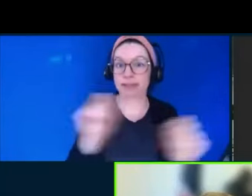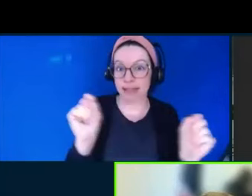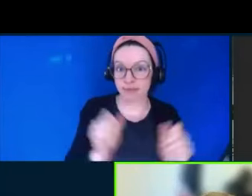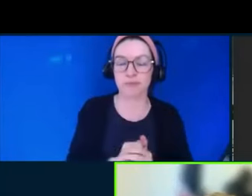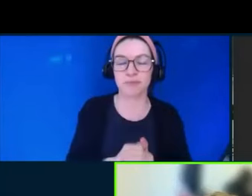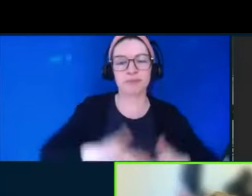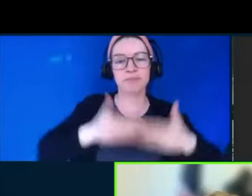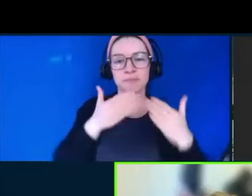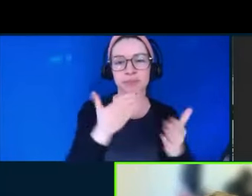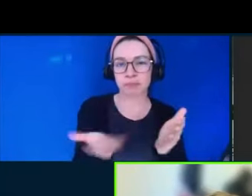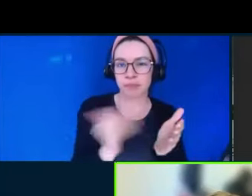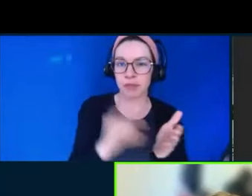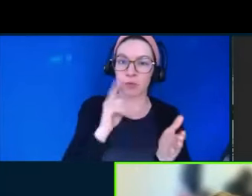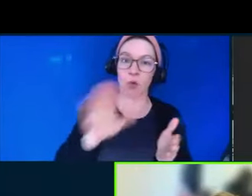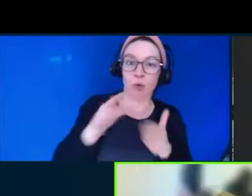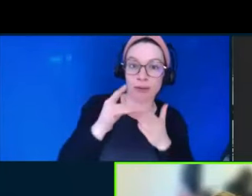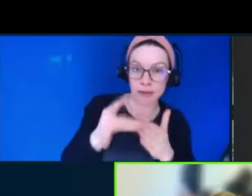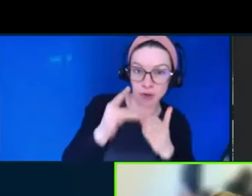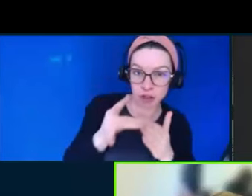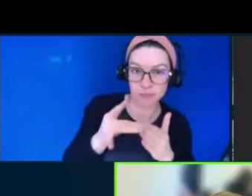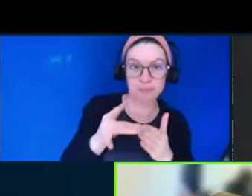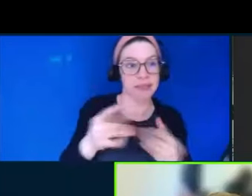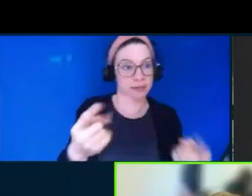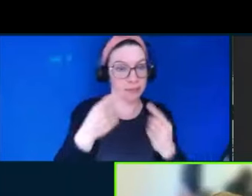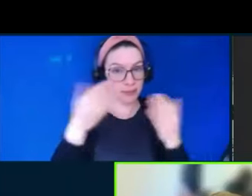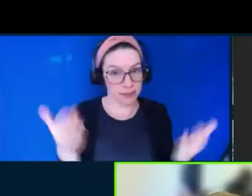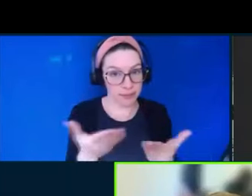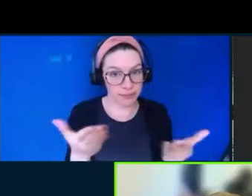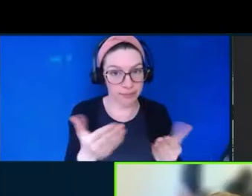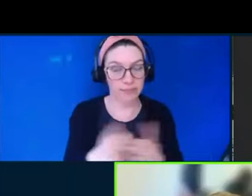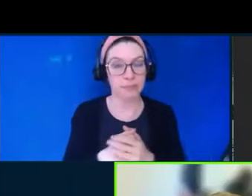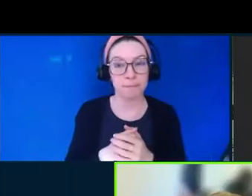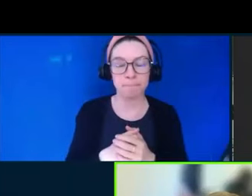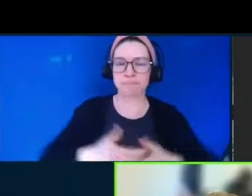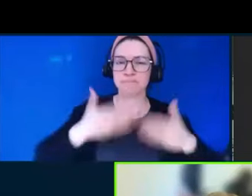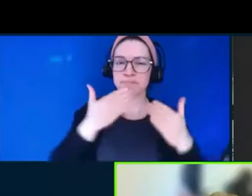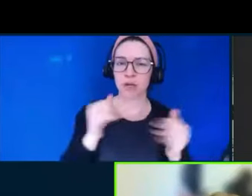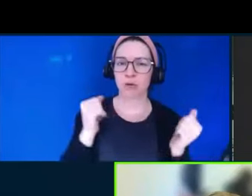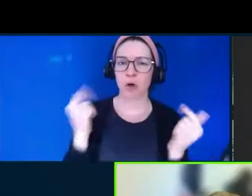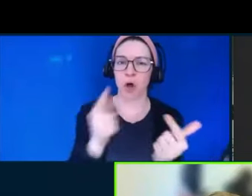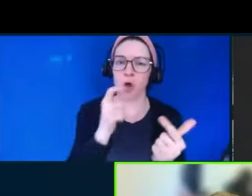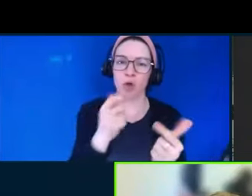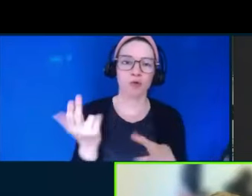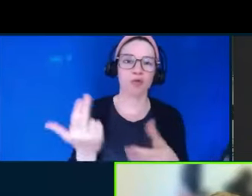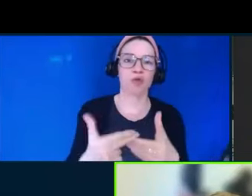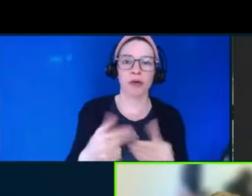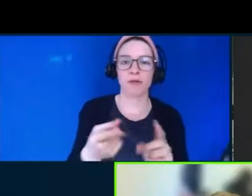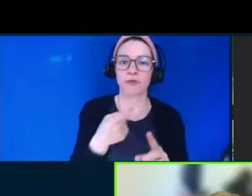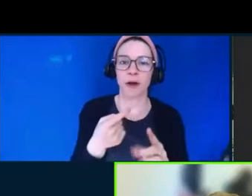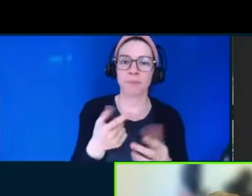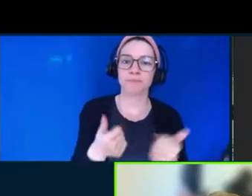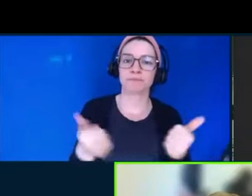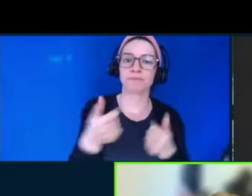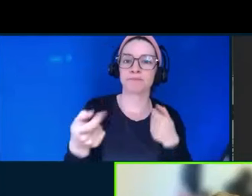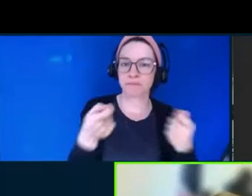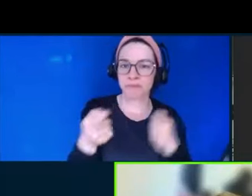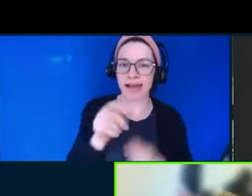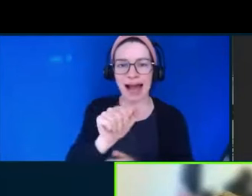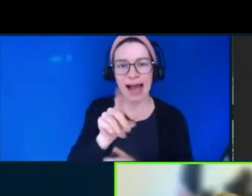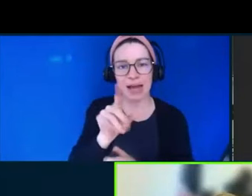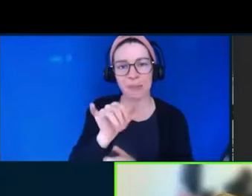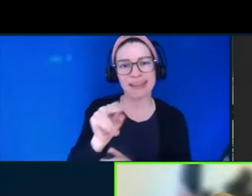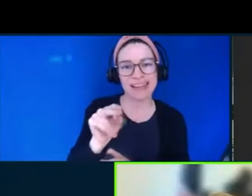So thanks again for your leadership and being here today. And thanks to all of you who are joining us from the administration to offer your